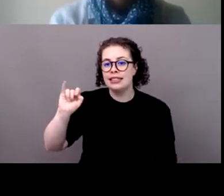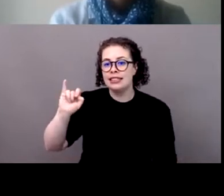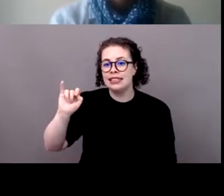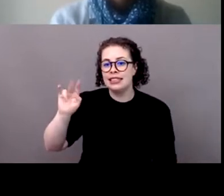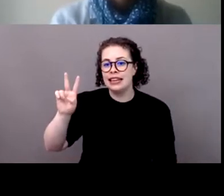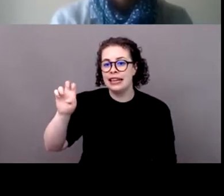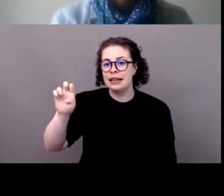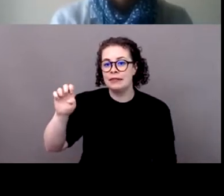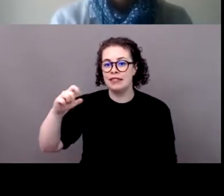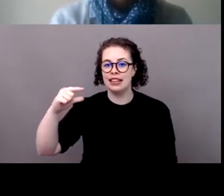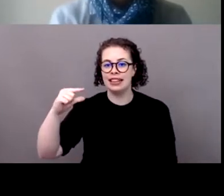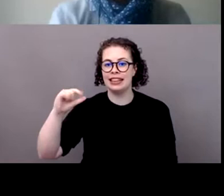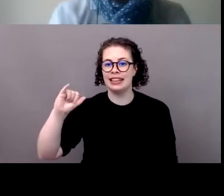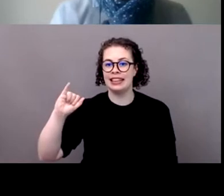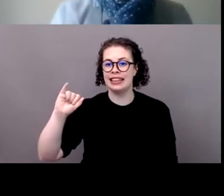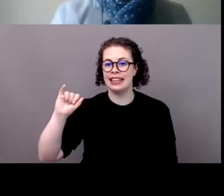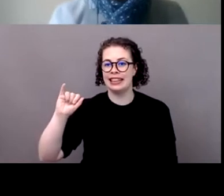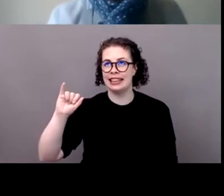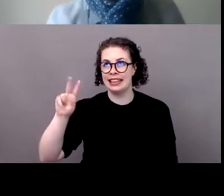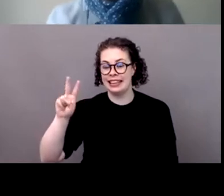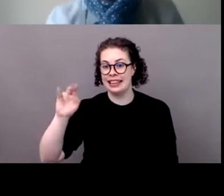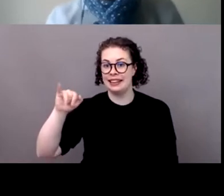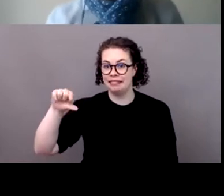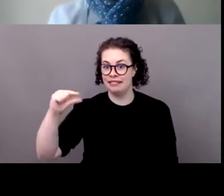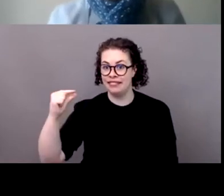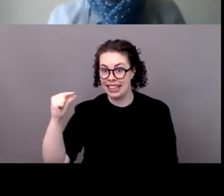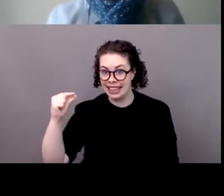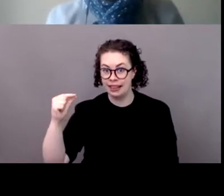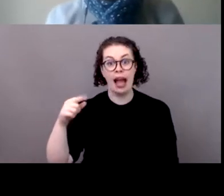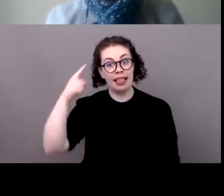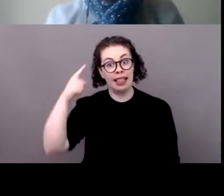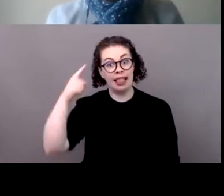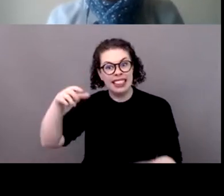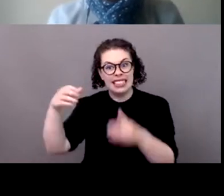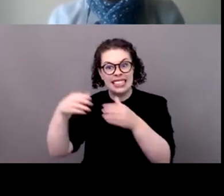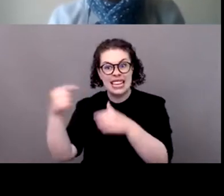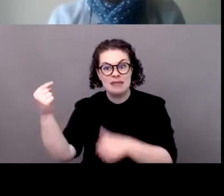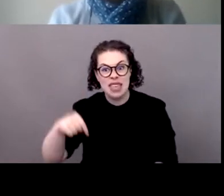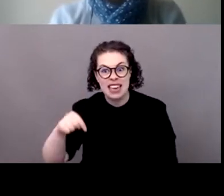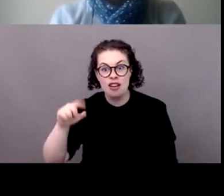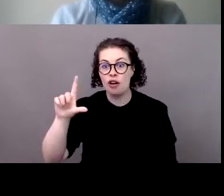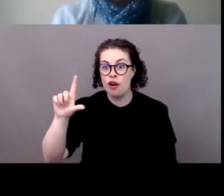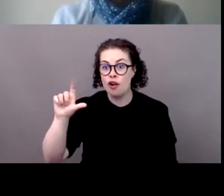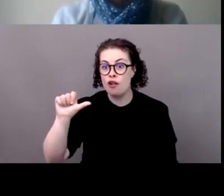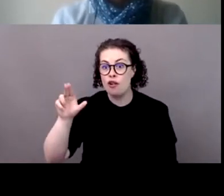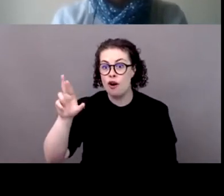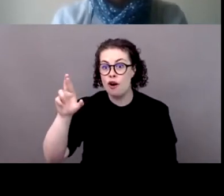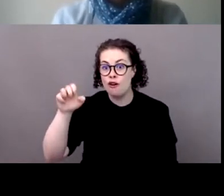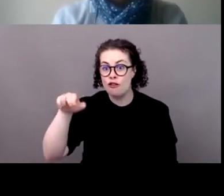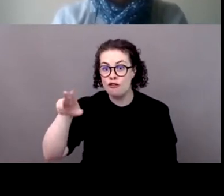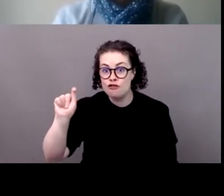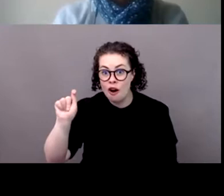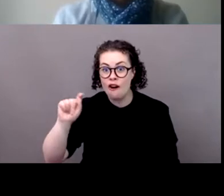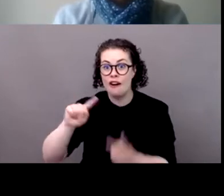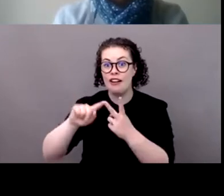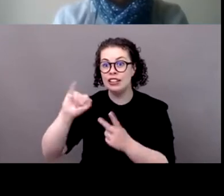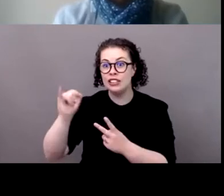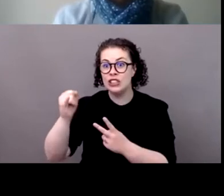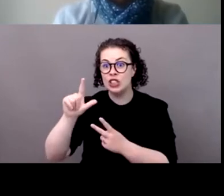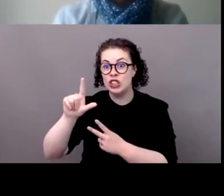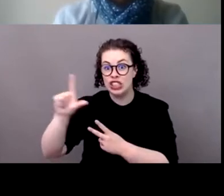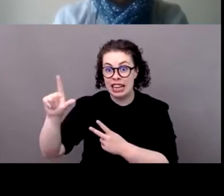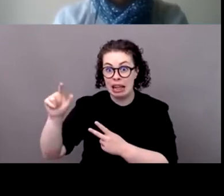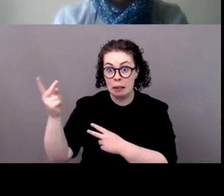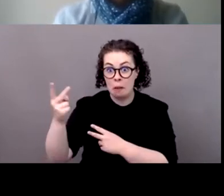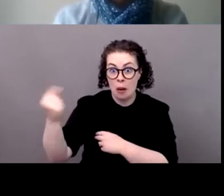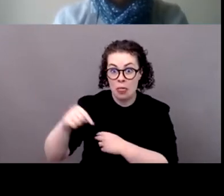listening to this conference today. So hey, Laurent, hey, Till, thank you very much for your support and making this happen. So basically